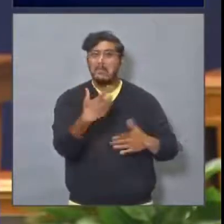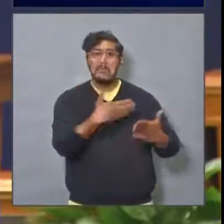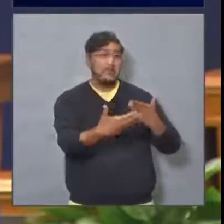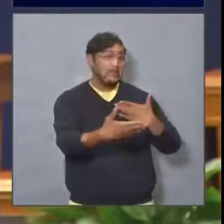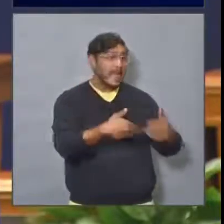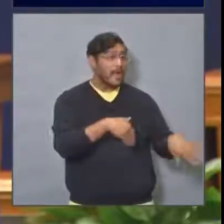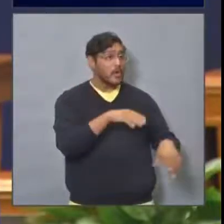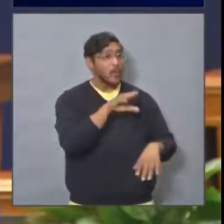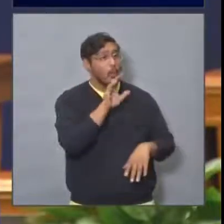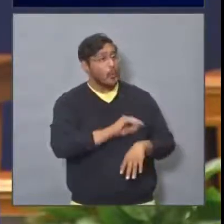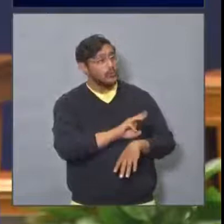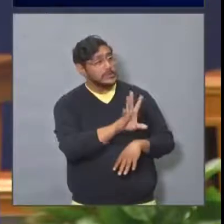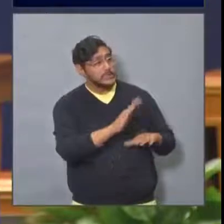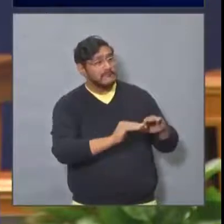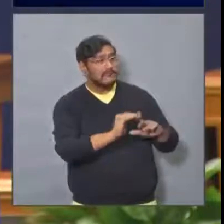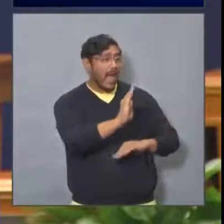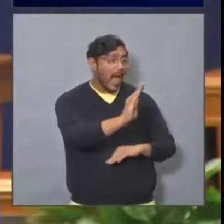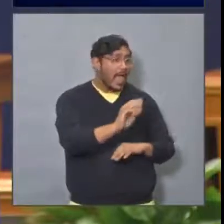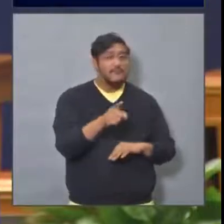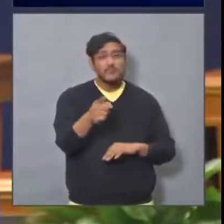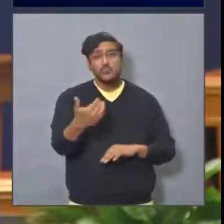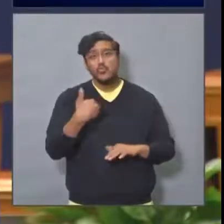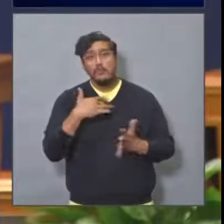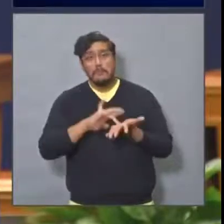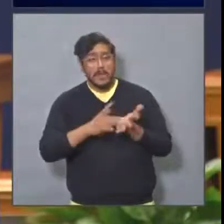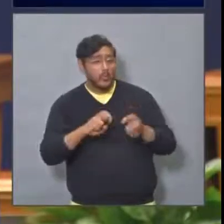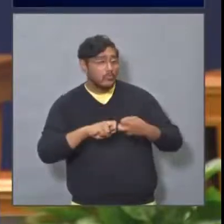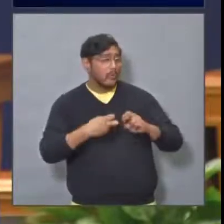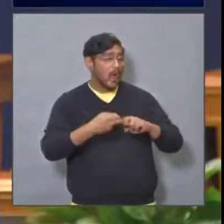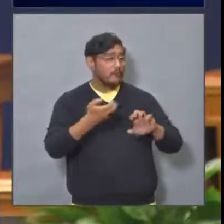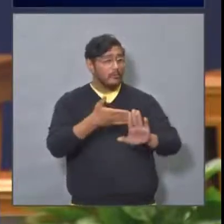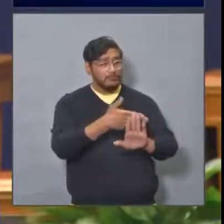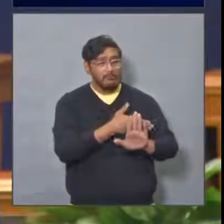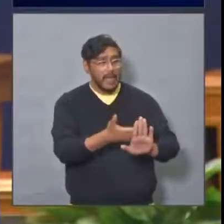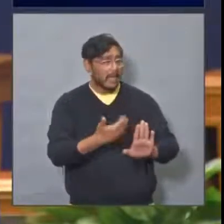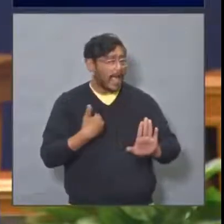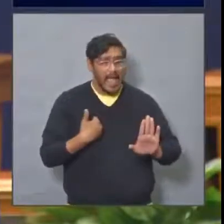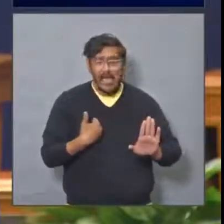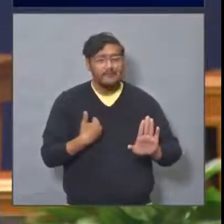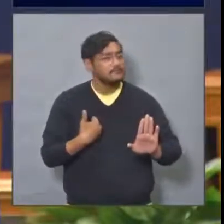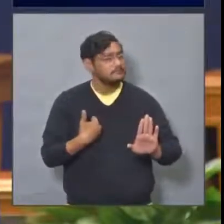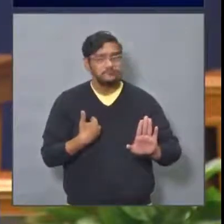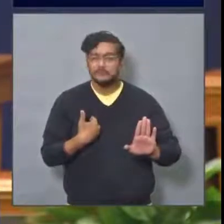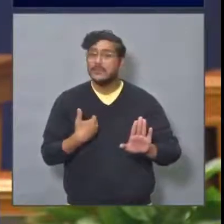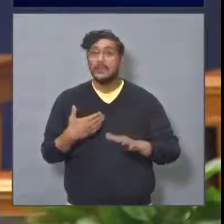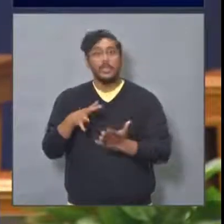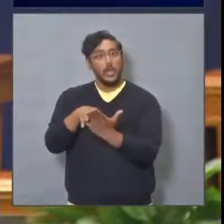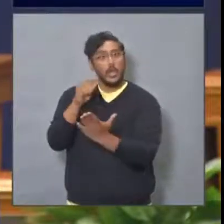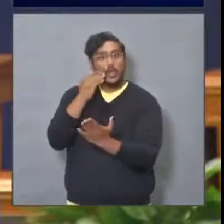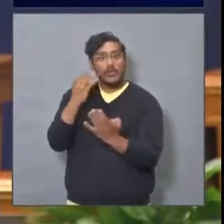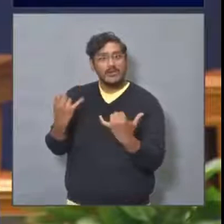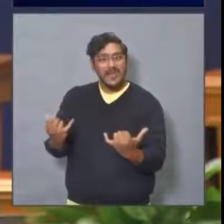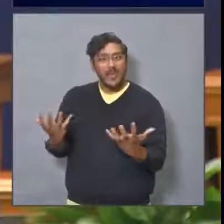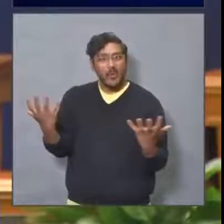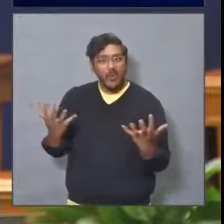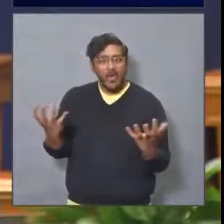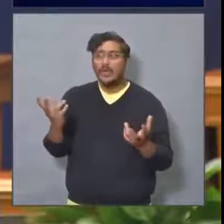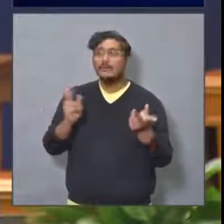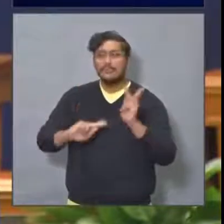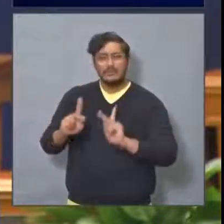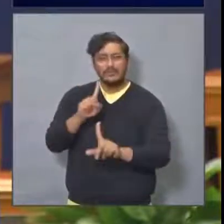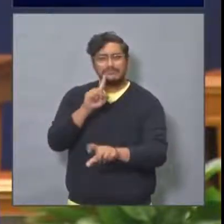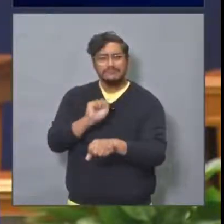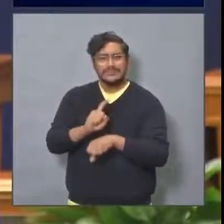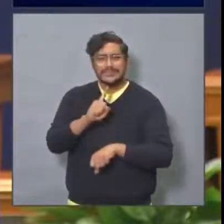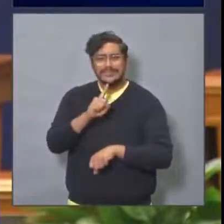over 65 or those who have medical conditions. Instead, we continue to learn about young people having severe health impacts